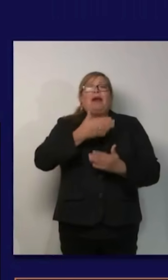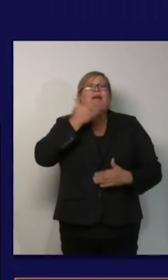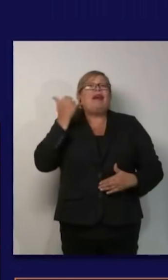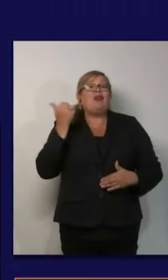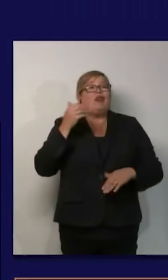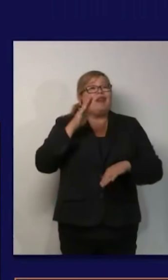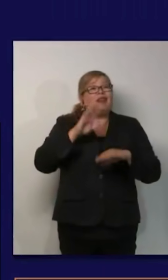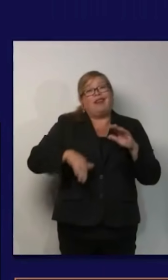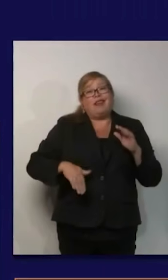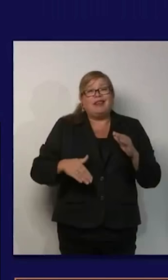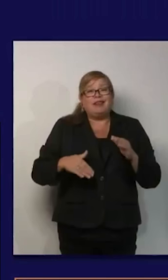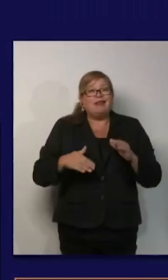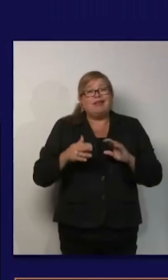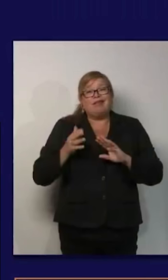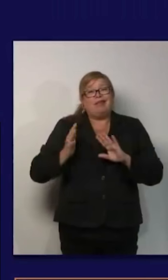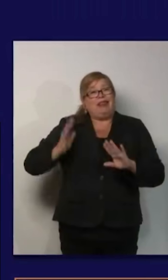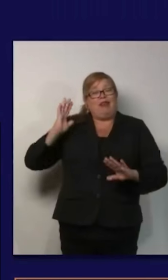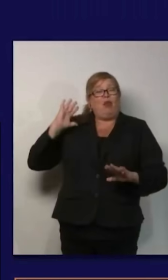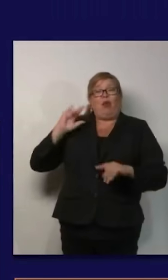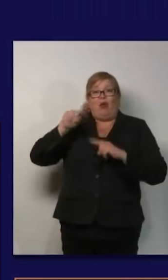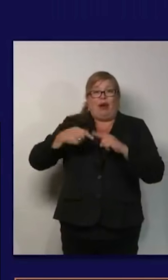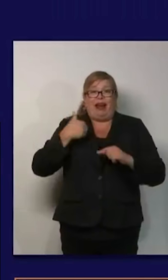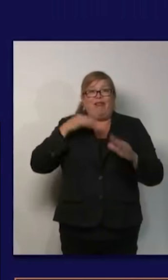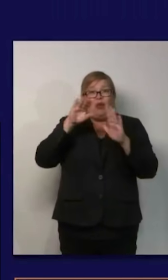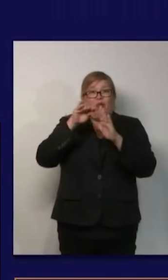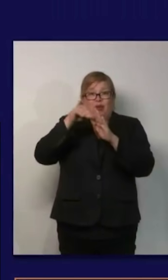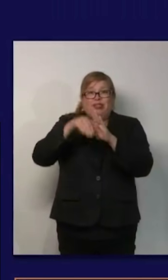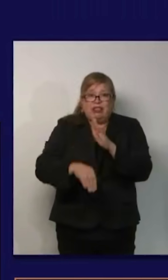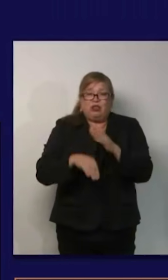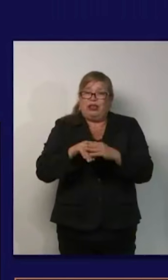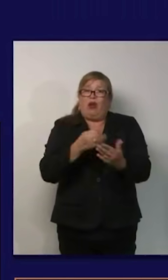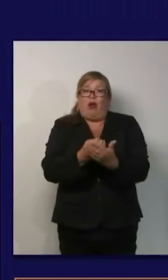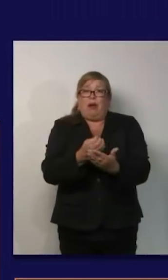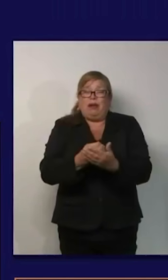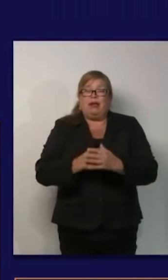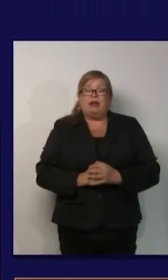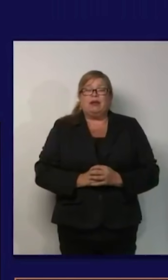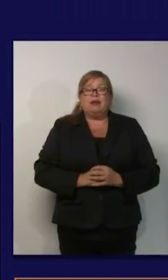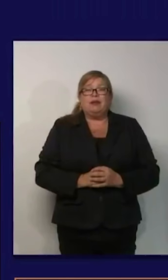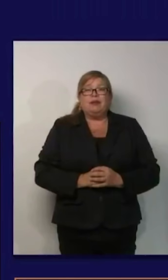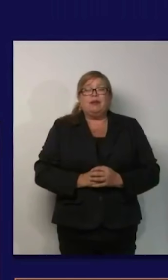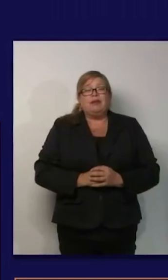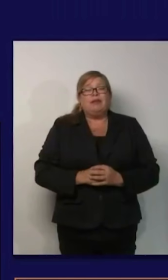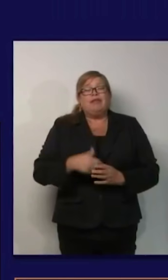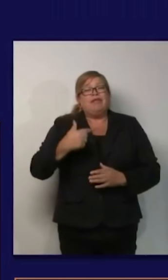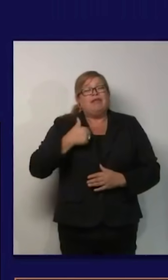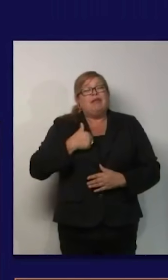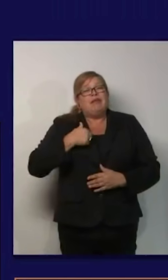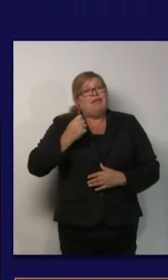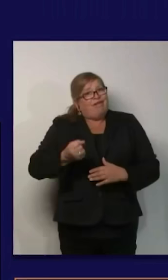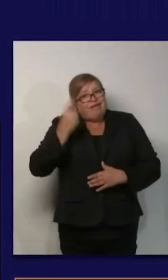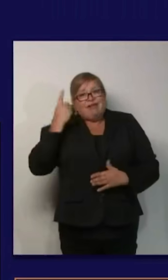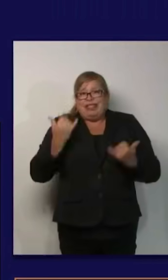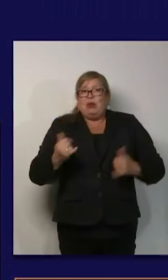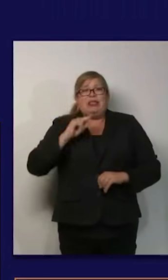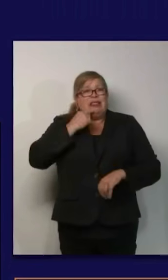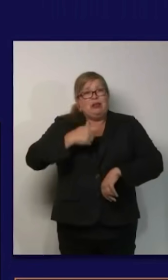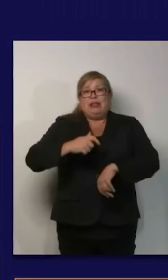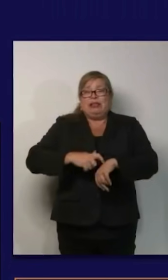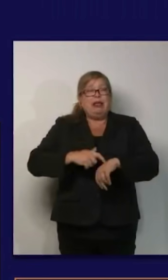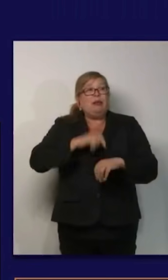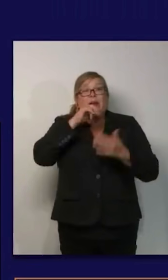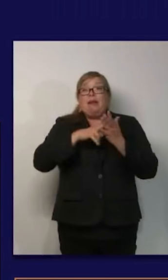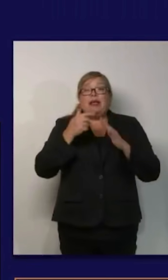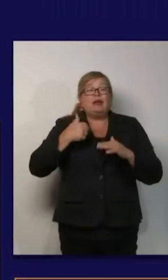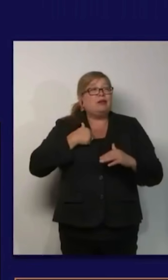into any recessionary moment. And I say that soberly, not naively, and I don't say that triumphantly. We are